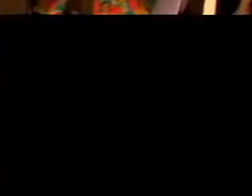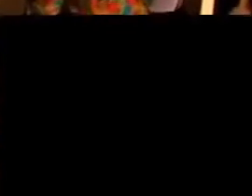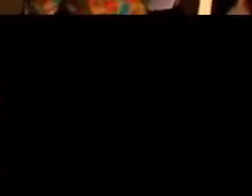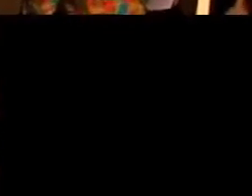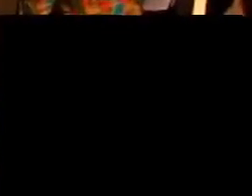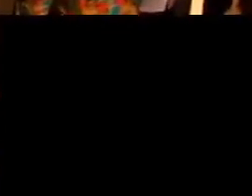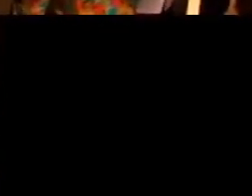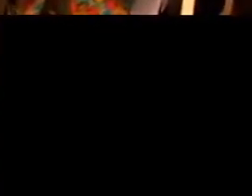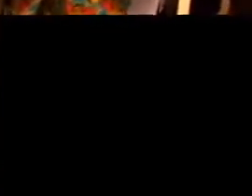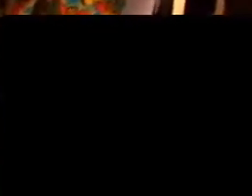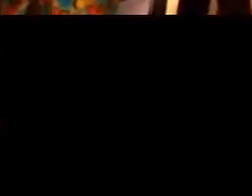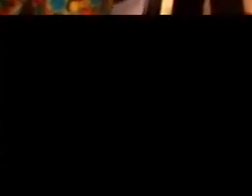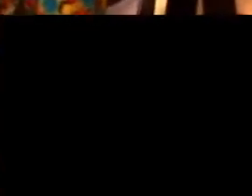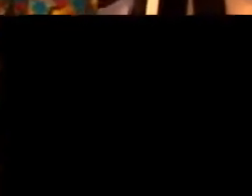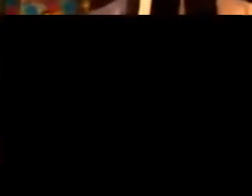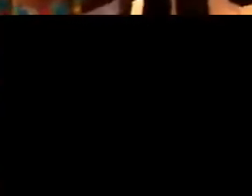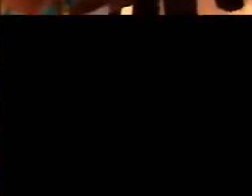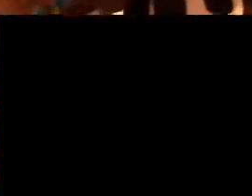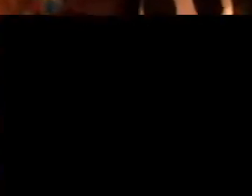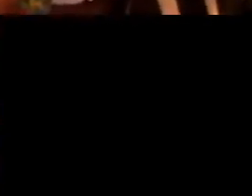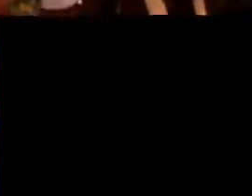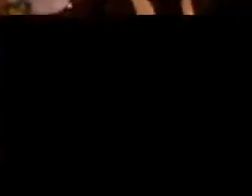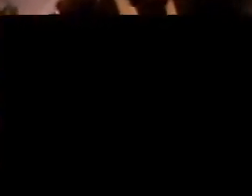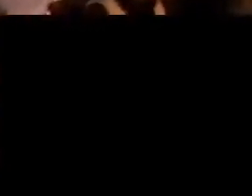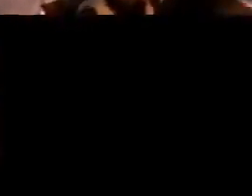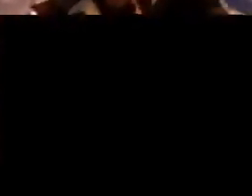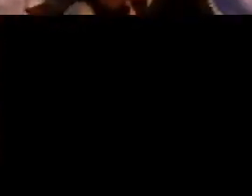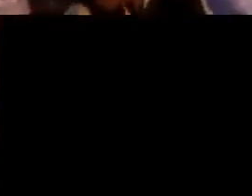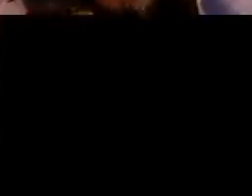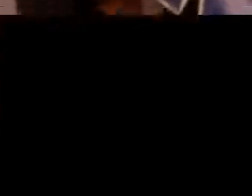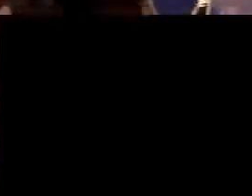tonight. You may be in the crowd.